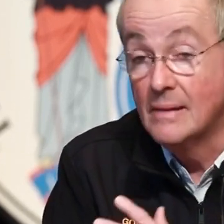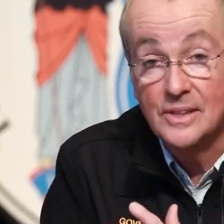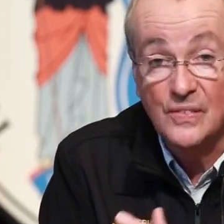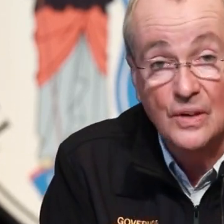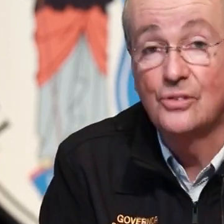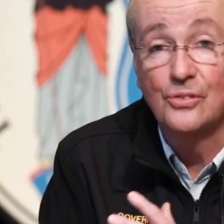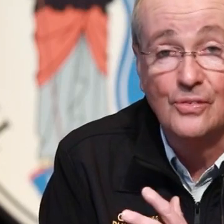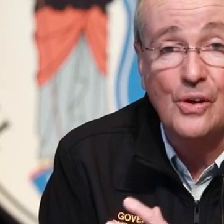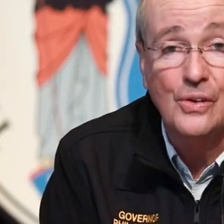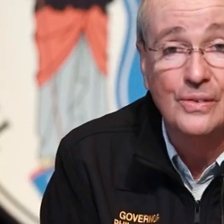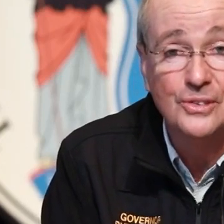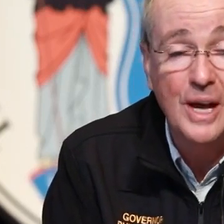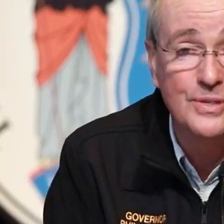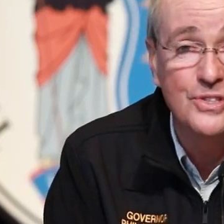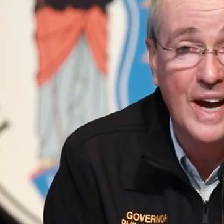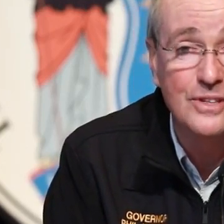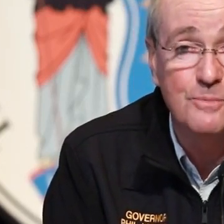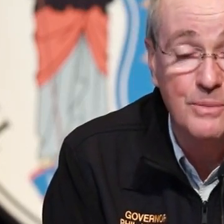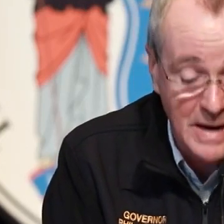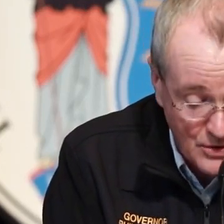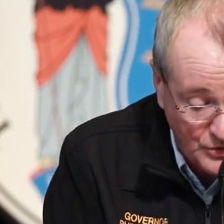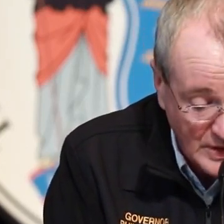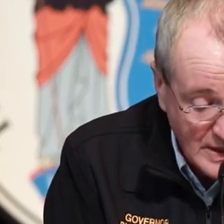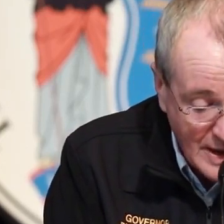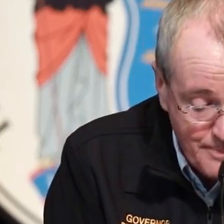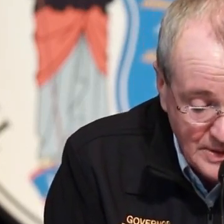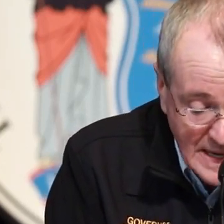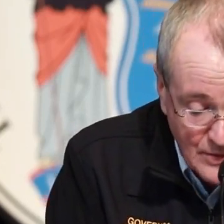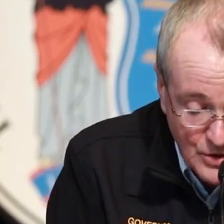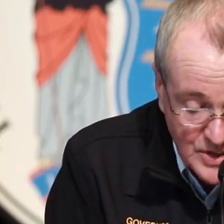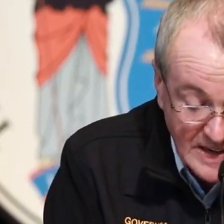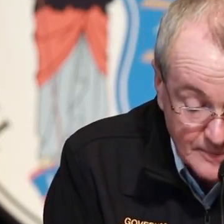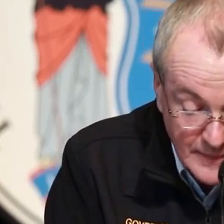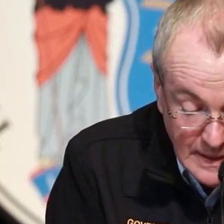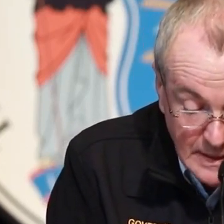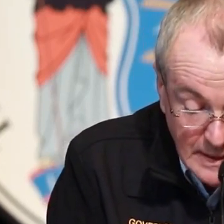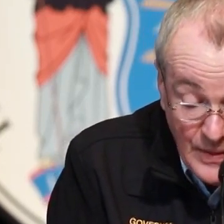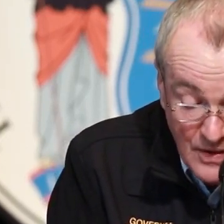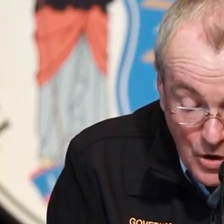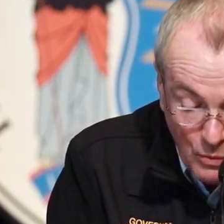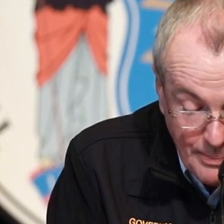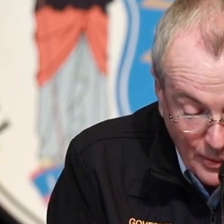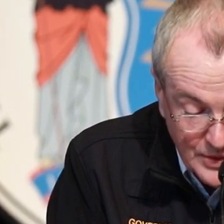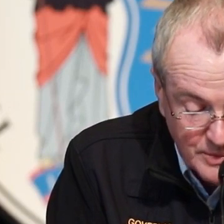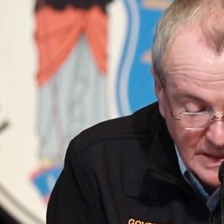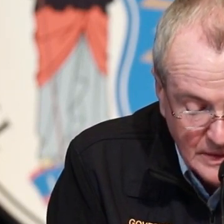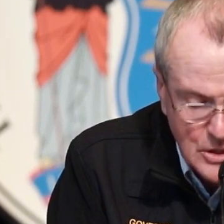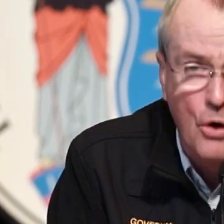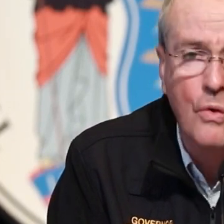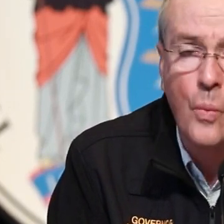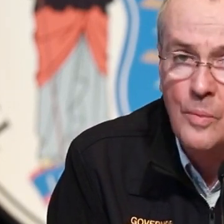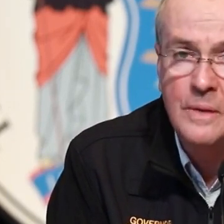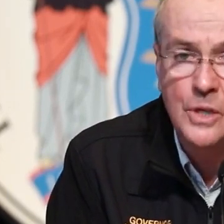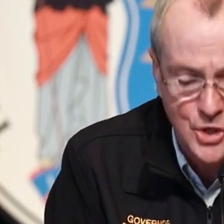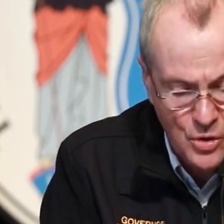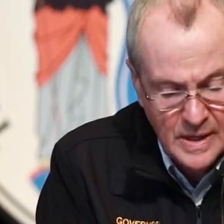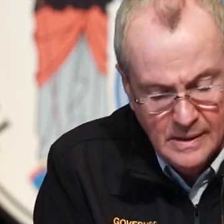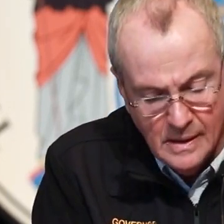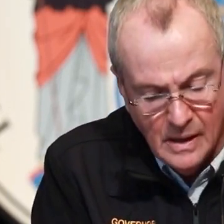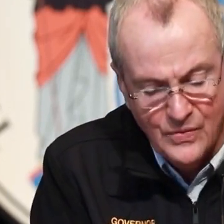and elected officials of all shapes and sizes, but mayors up and down our state. And they have all reported to me that the